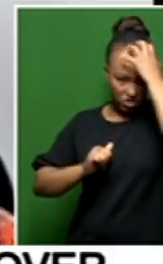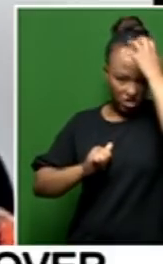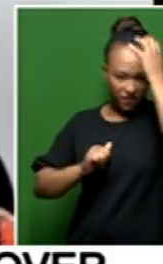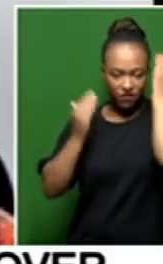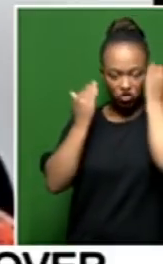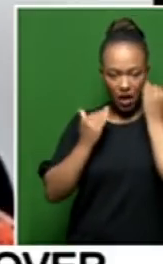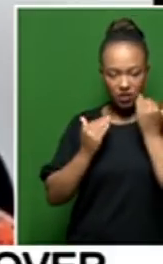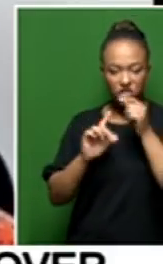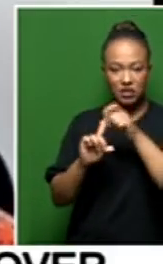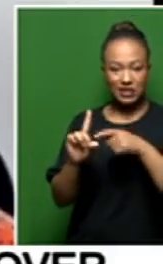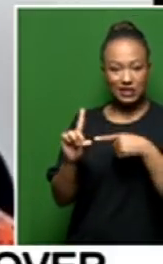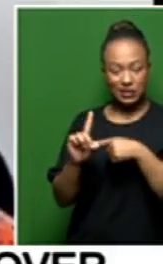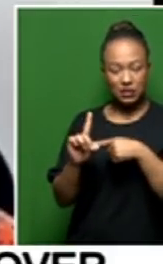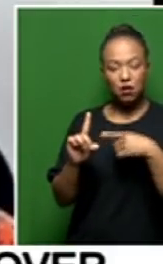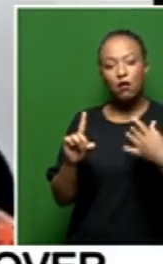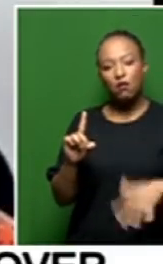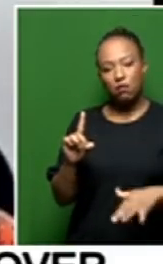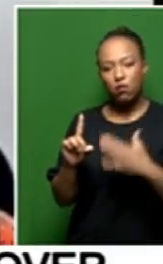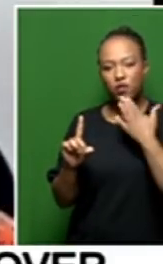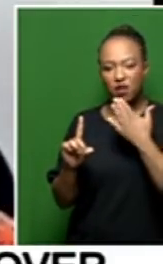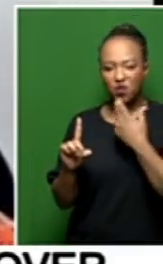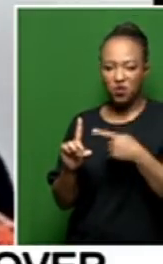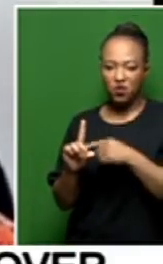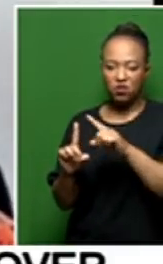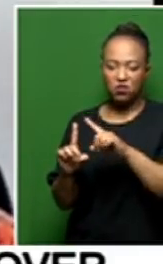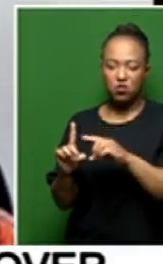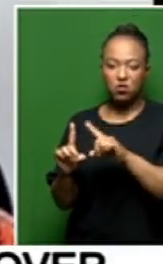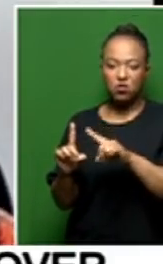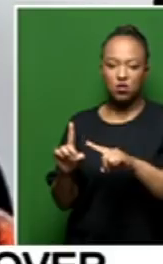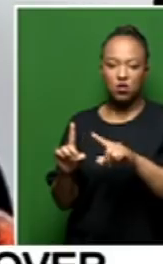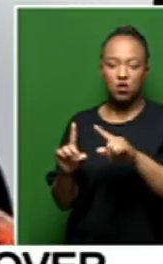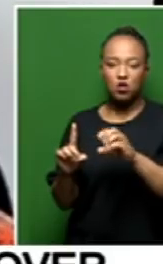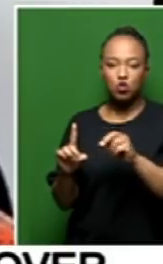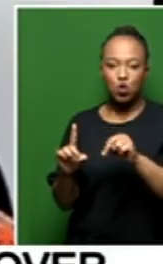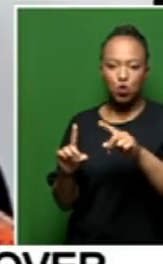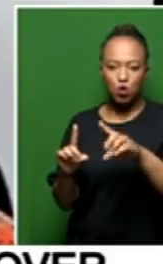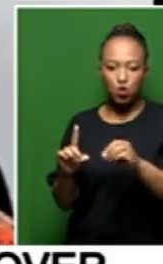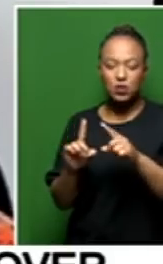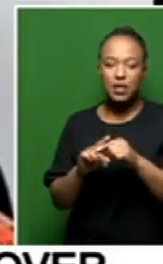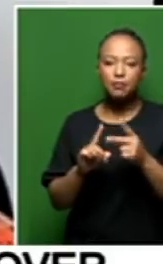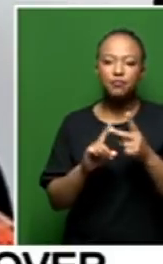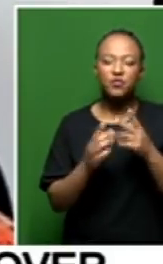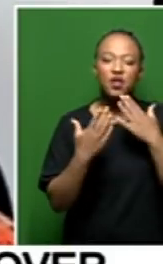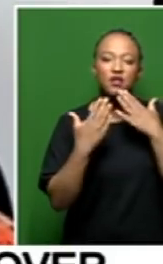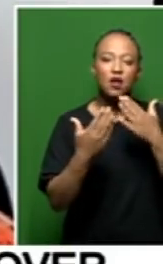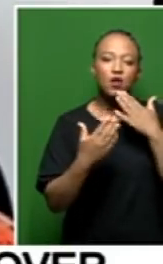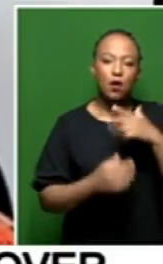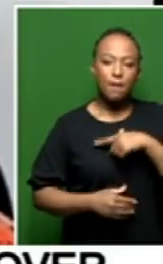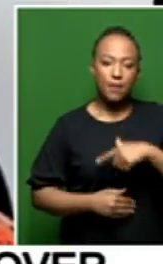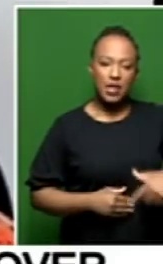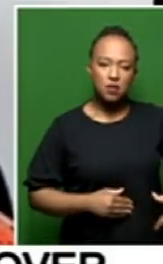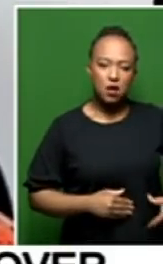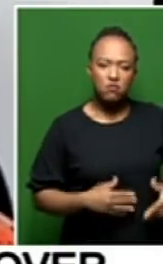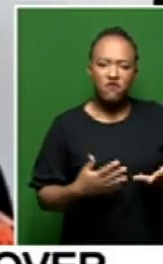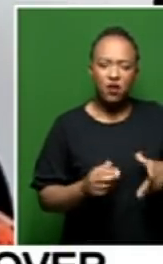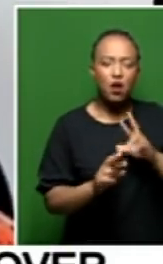but more importantly, grateful to the President for making the report available